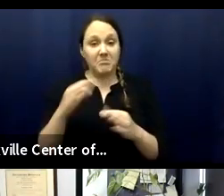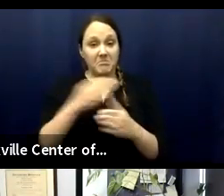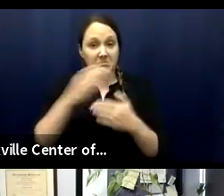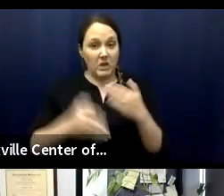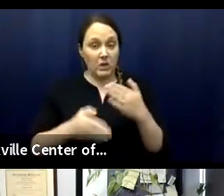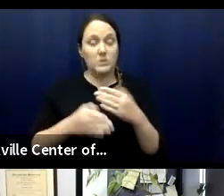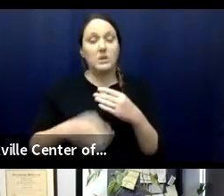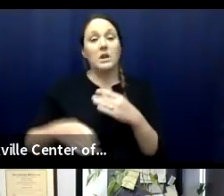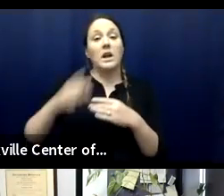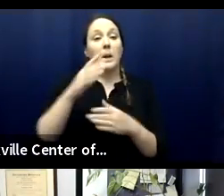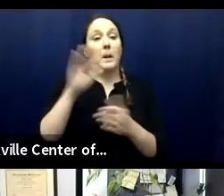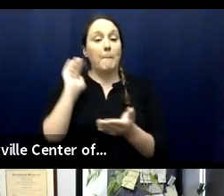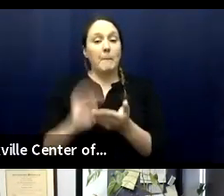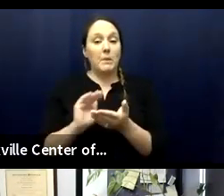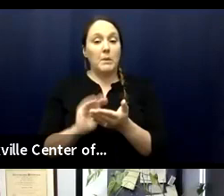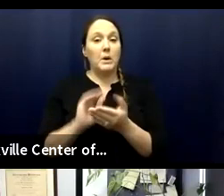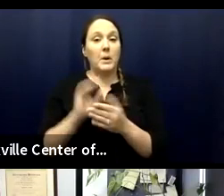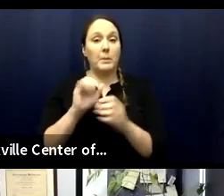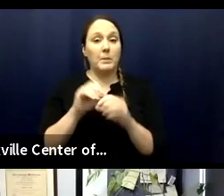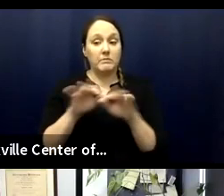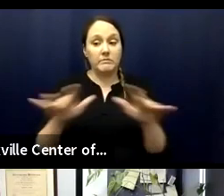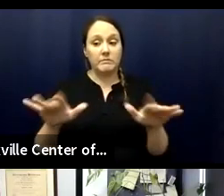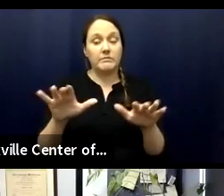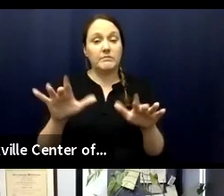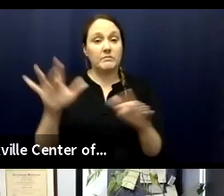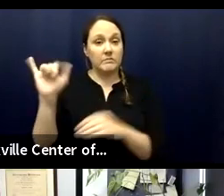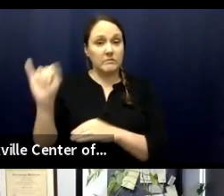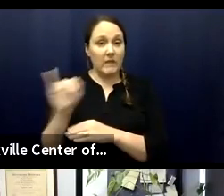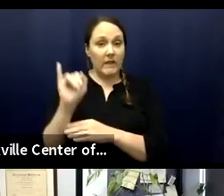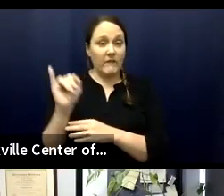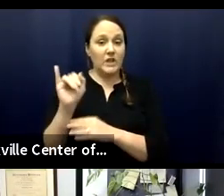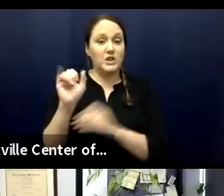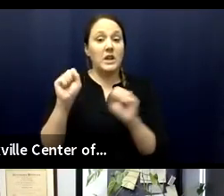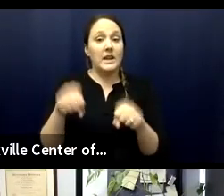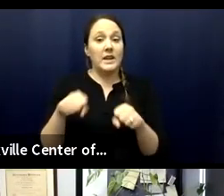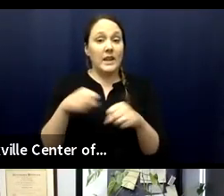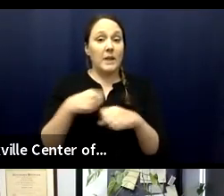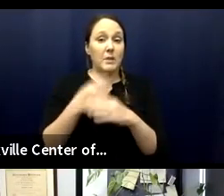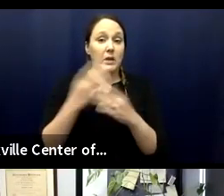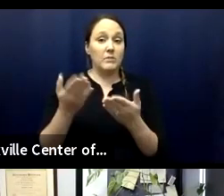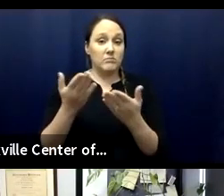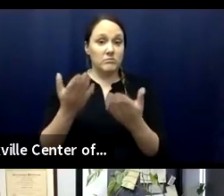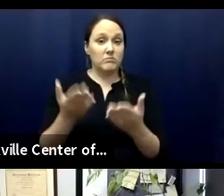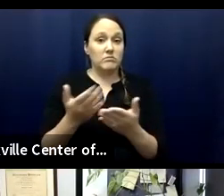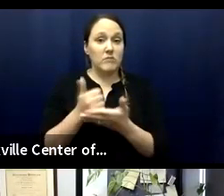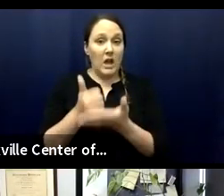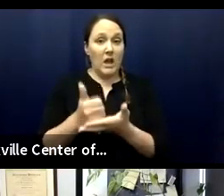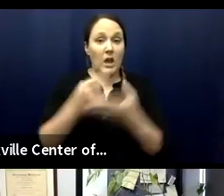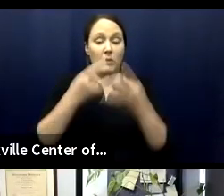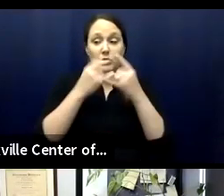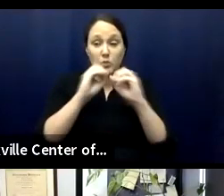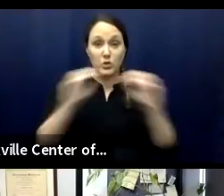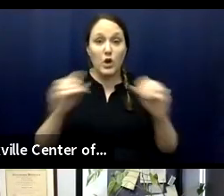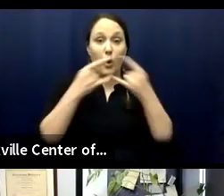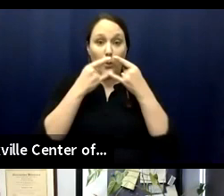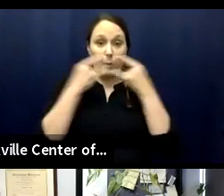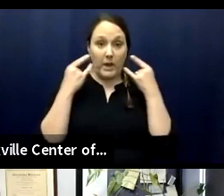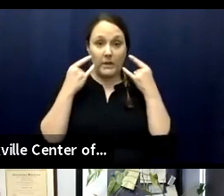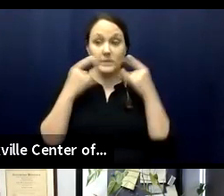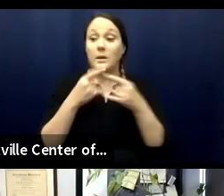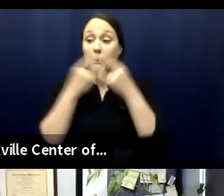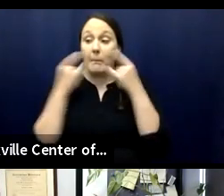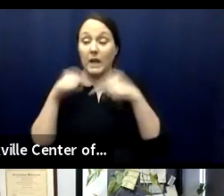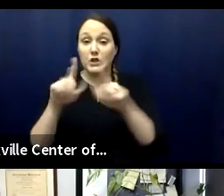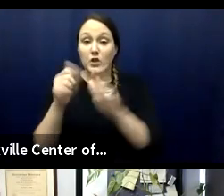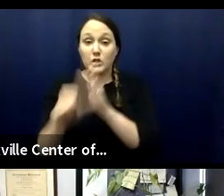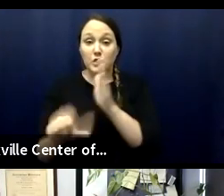that minimum contamination can best be achieved by not wearing a mask at all, and that wearing a mask during surgery is a standard procedure that could be